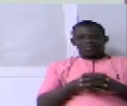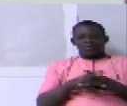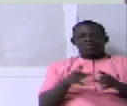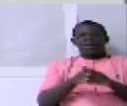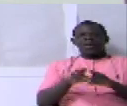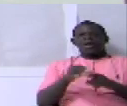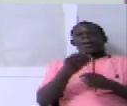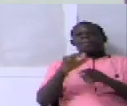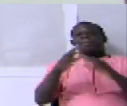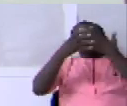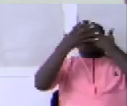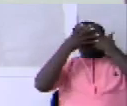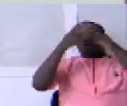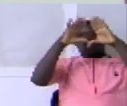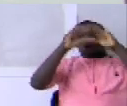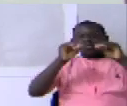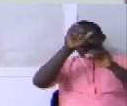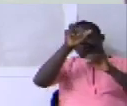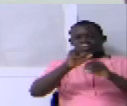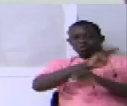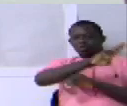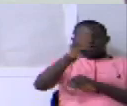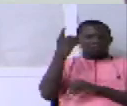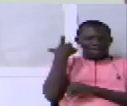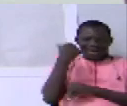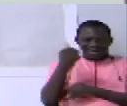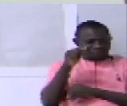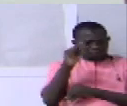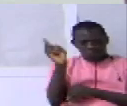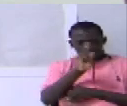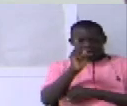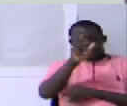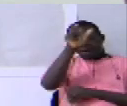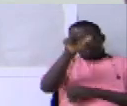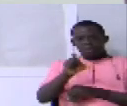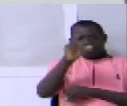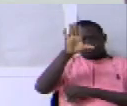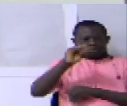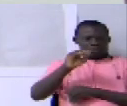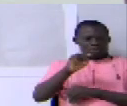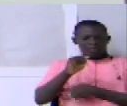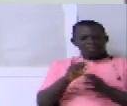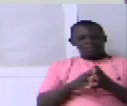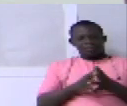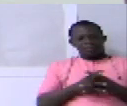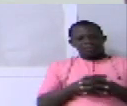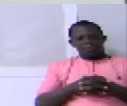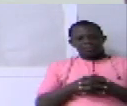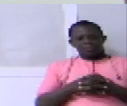the prison officer does not like it, prison officer